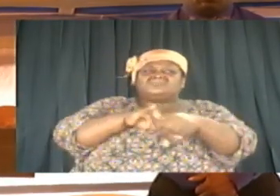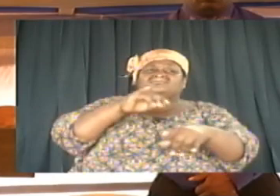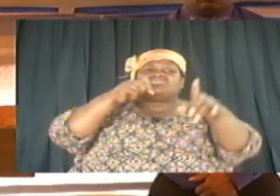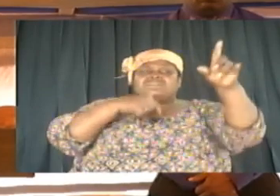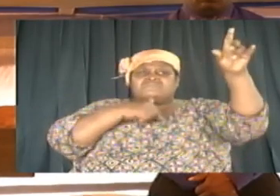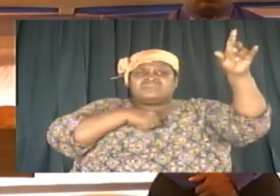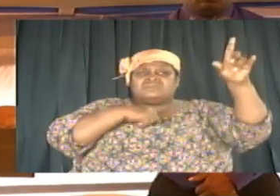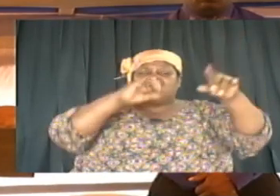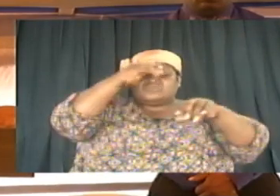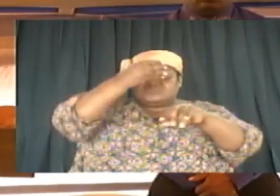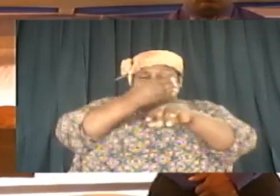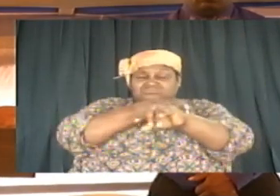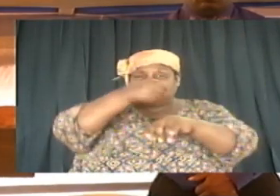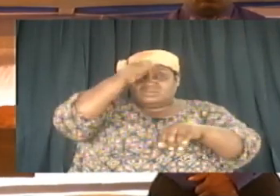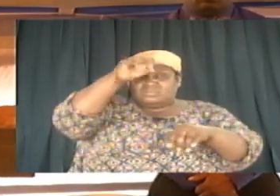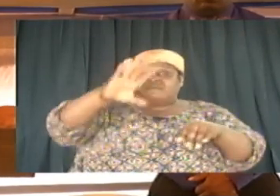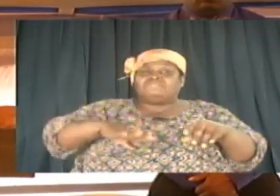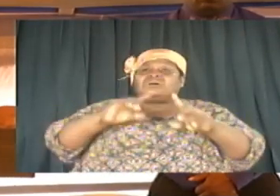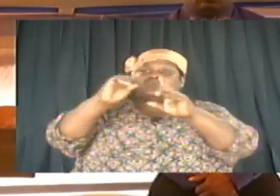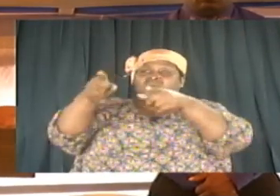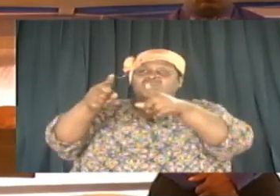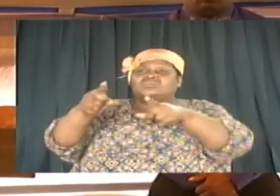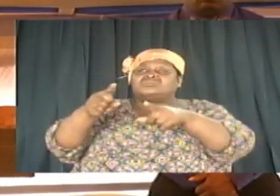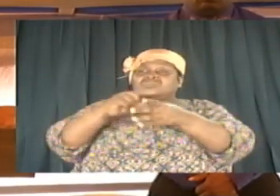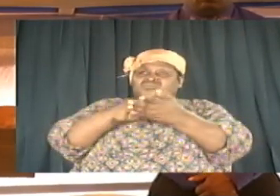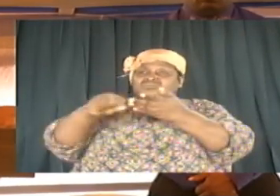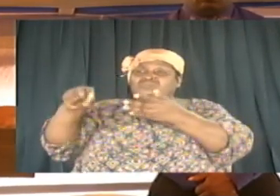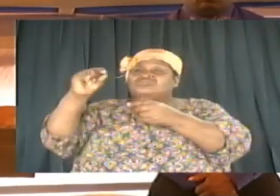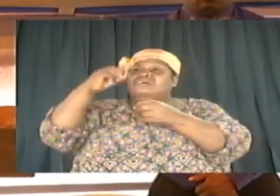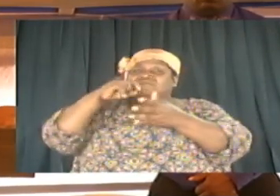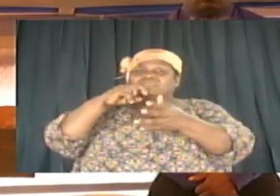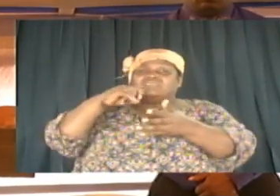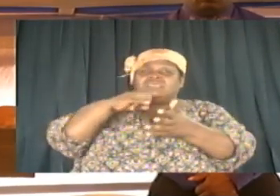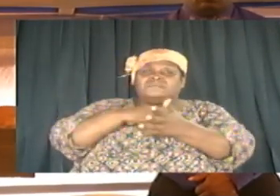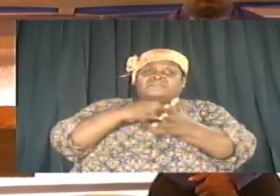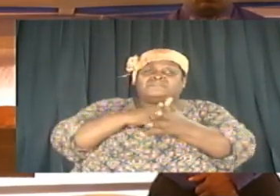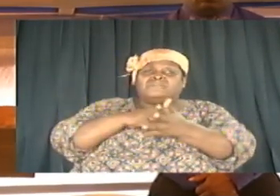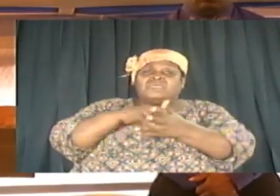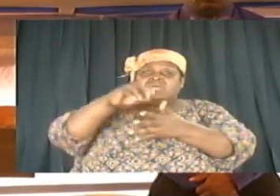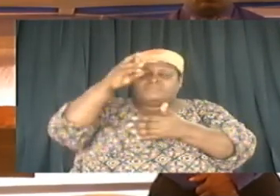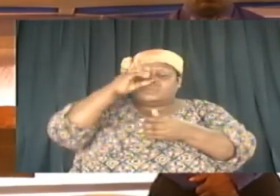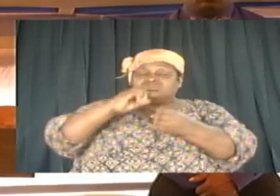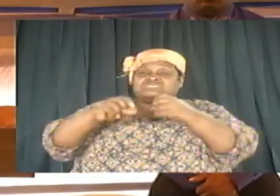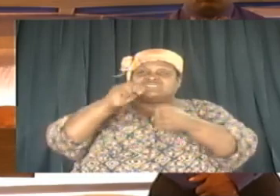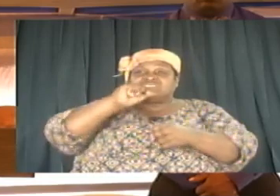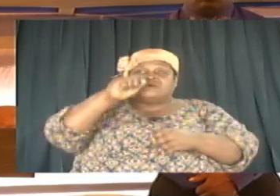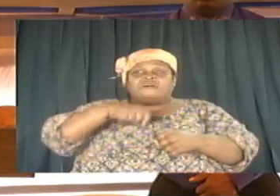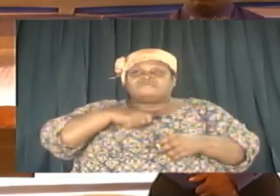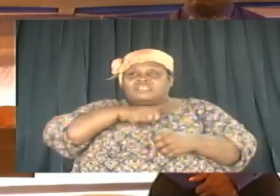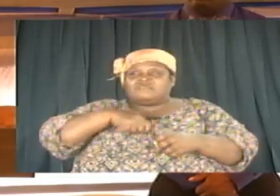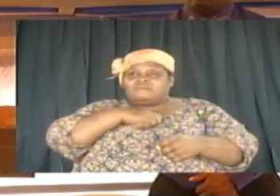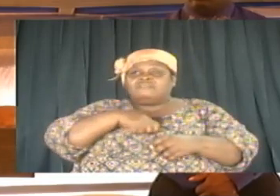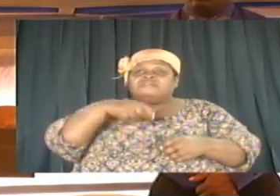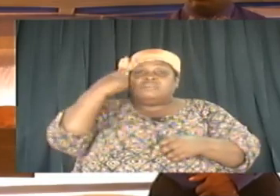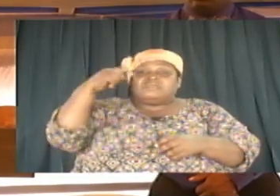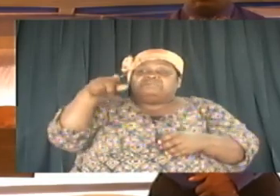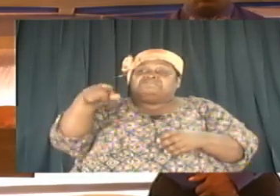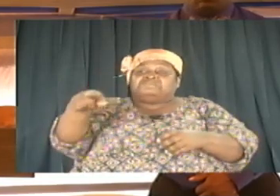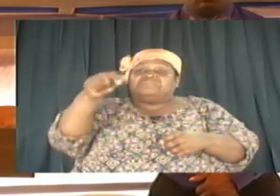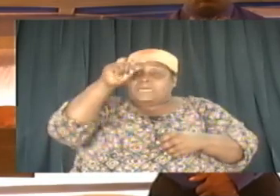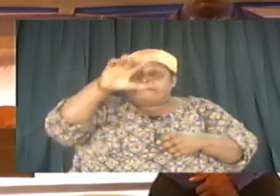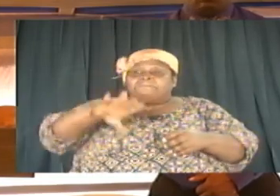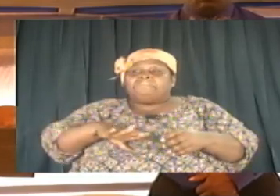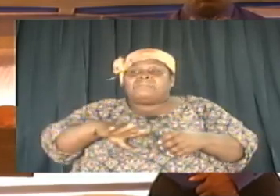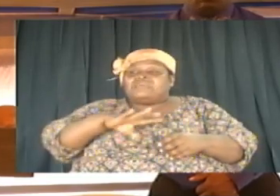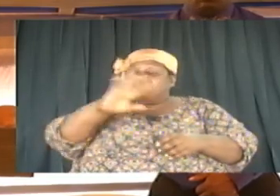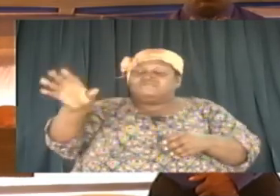of him, but woe unto that man by whom the Son of Man is betrayed. It had been good for that man if he had